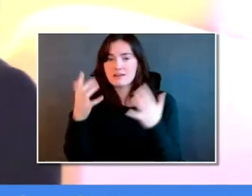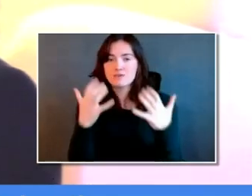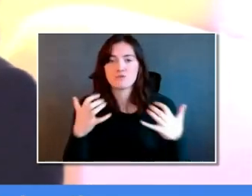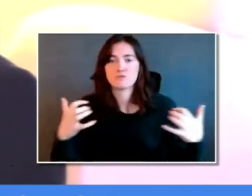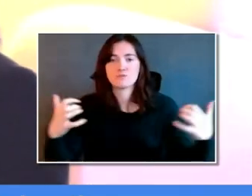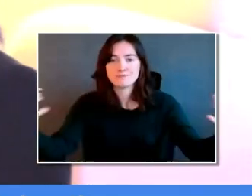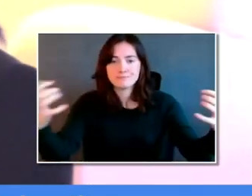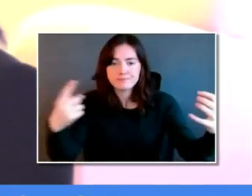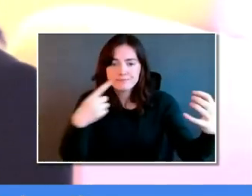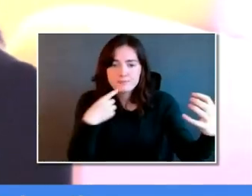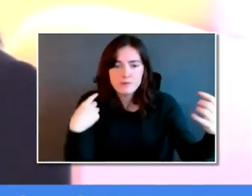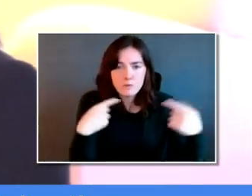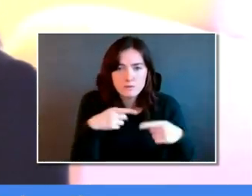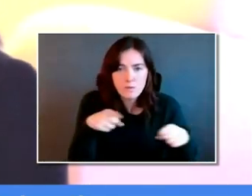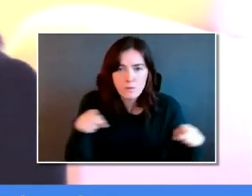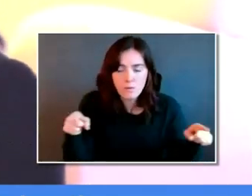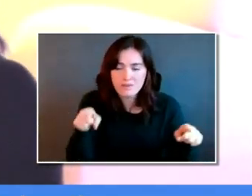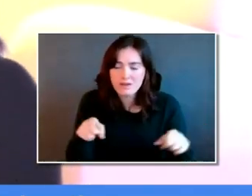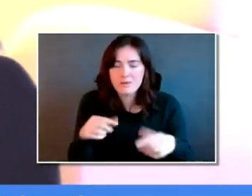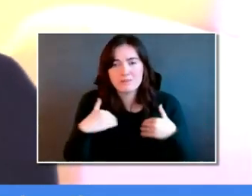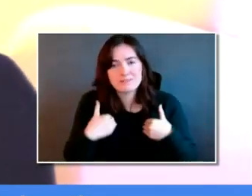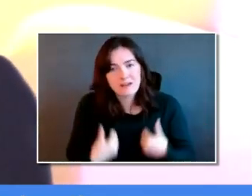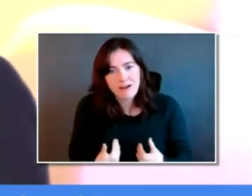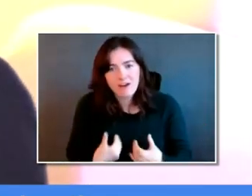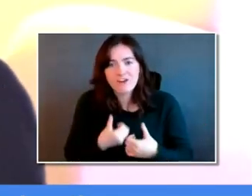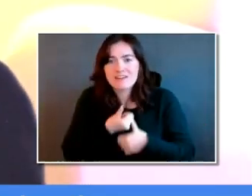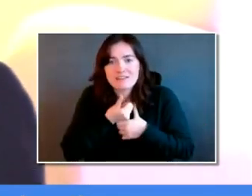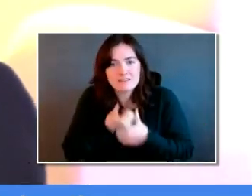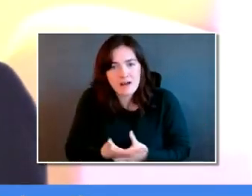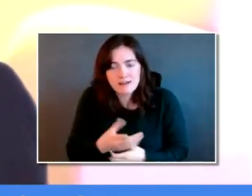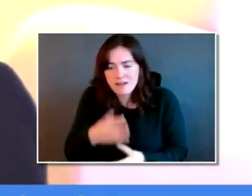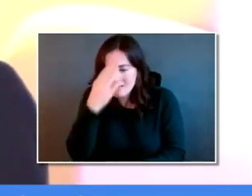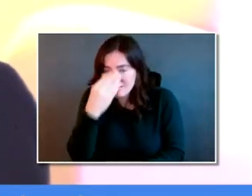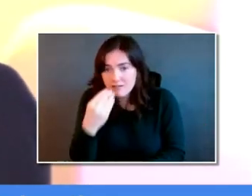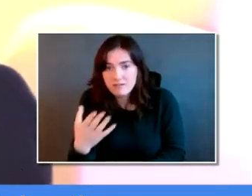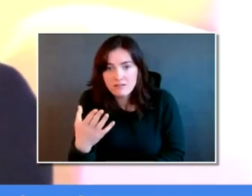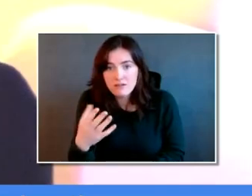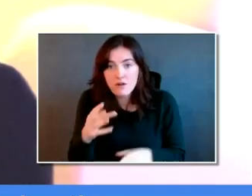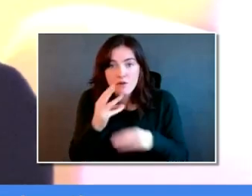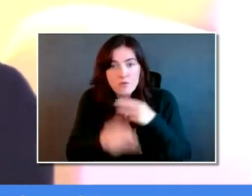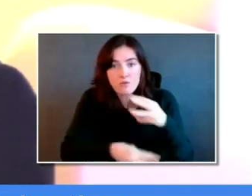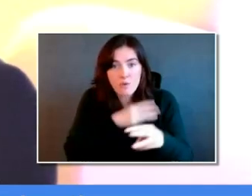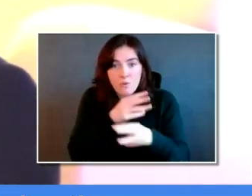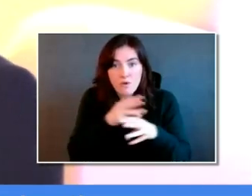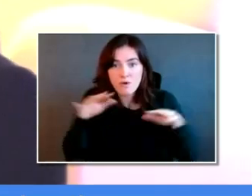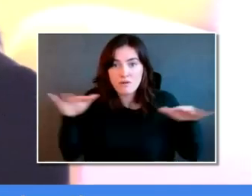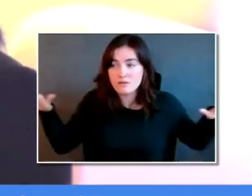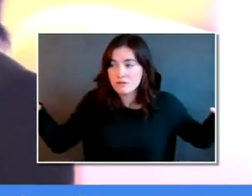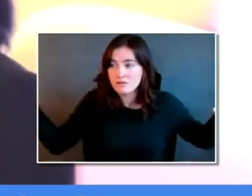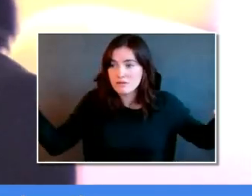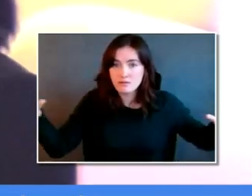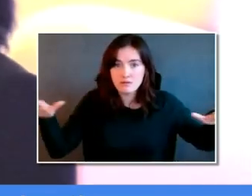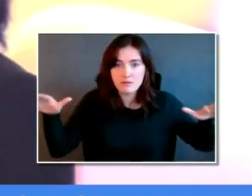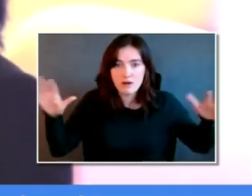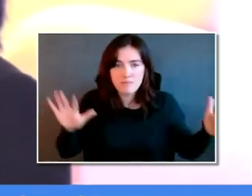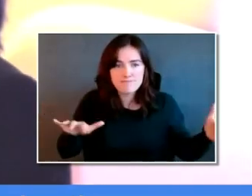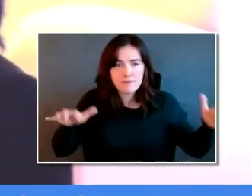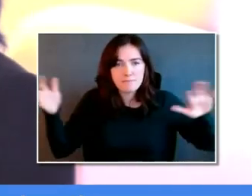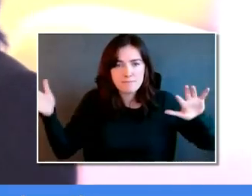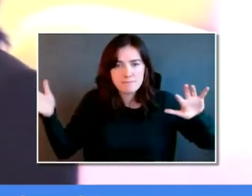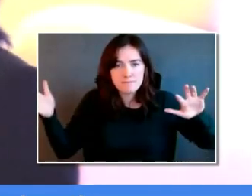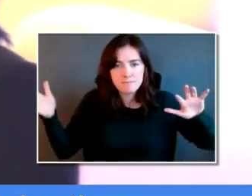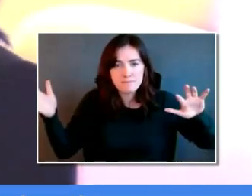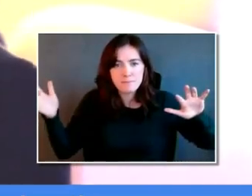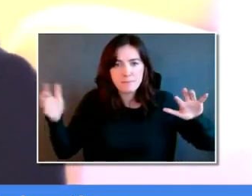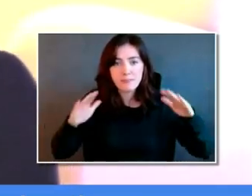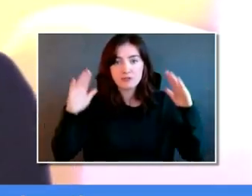sanitation workers, he said, "The world around is all messed up. Trouble is in the